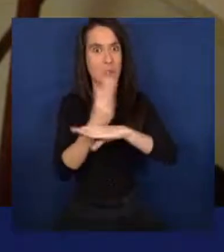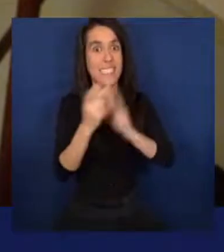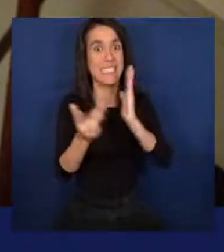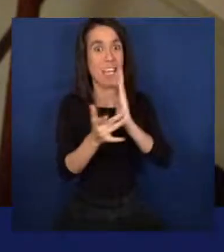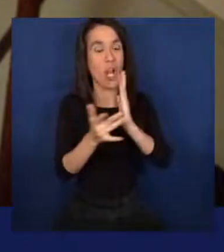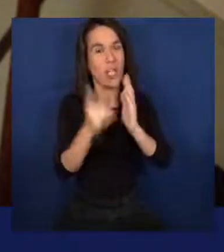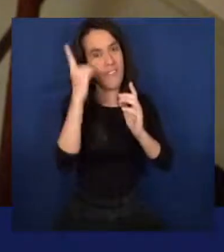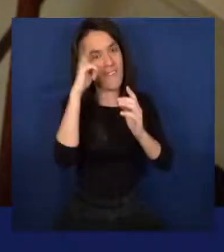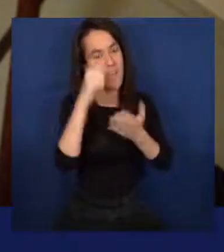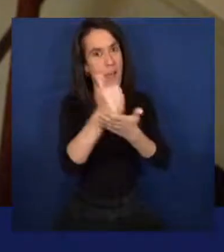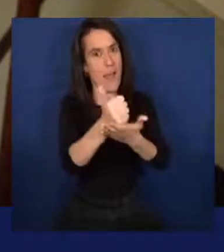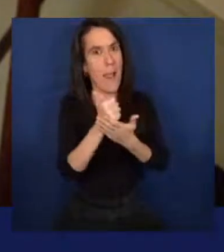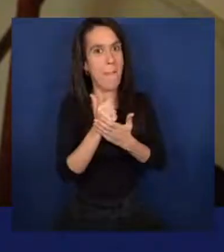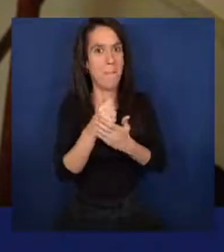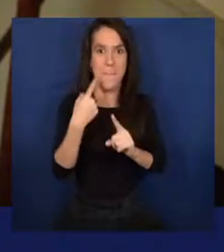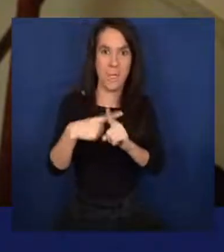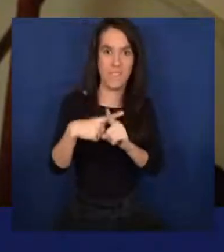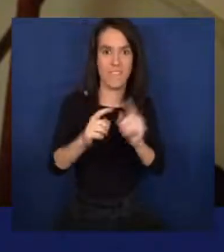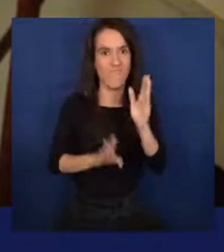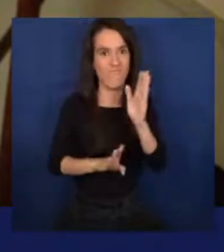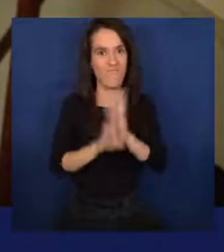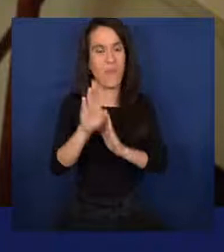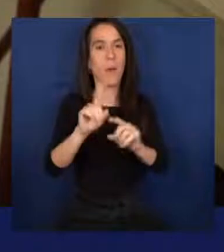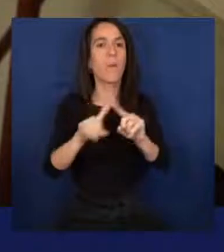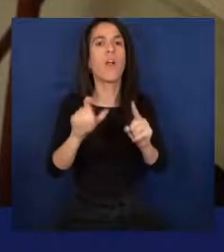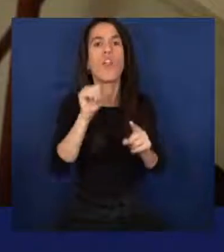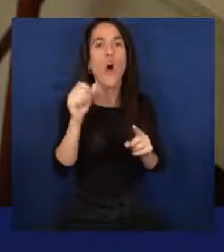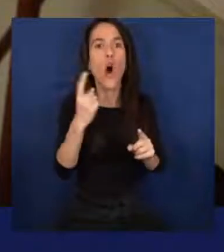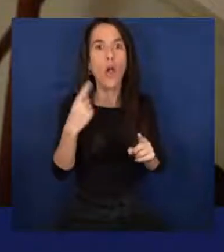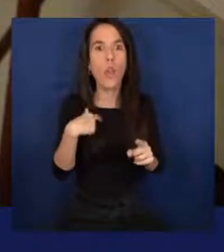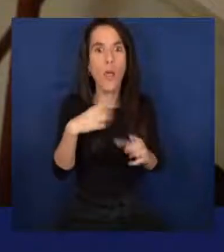But again, don't just listen to a computer.